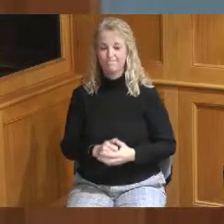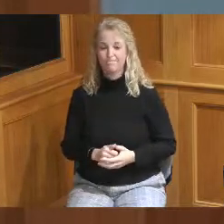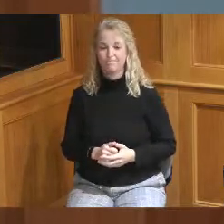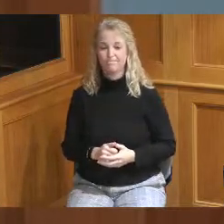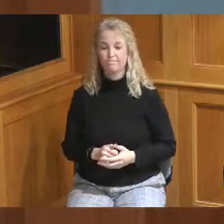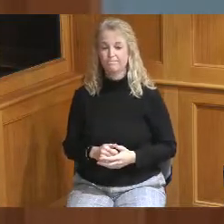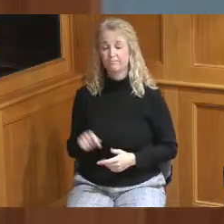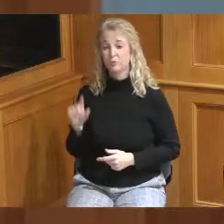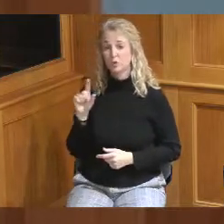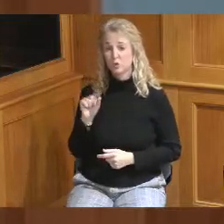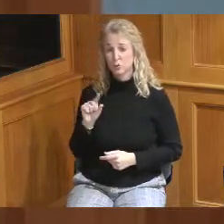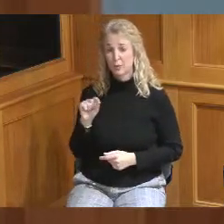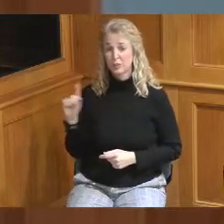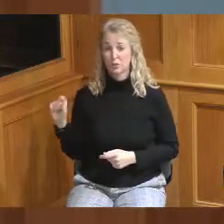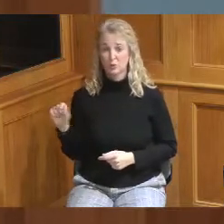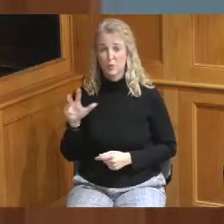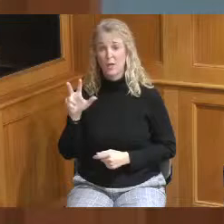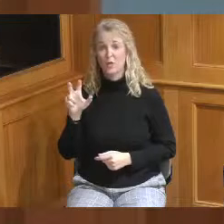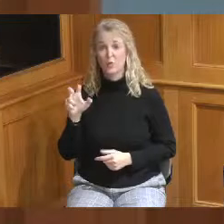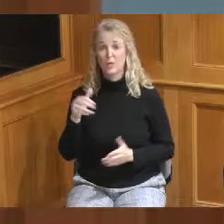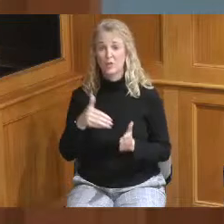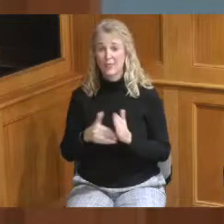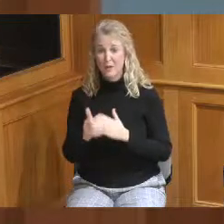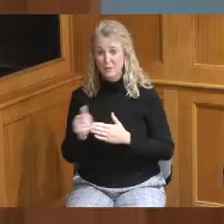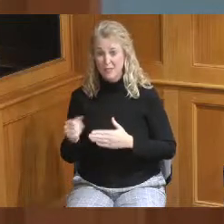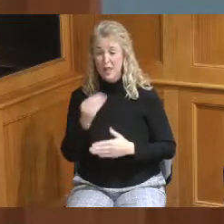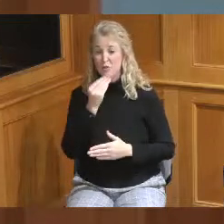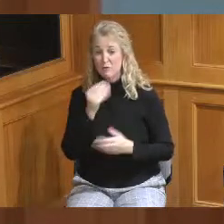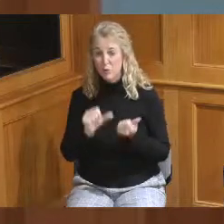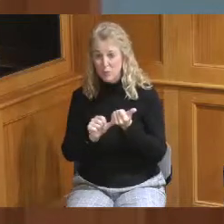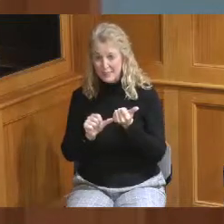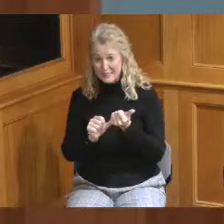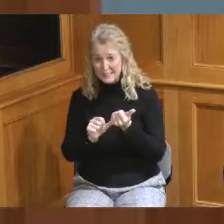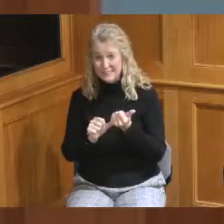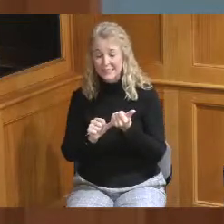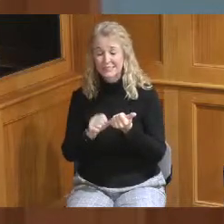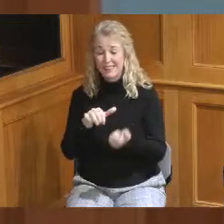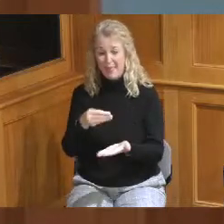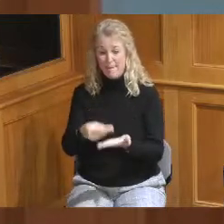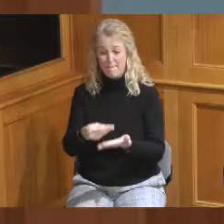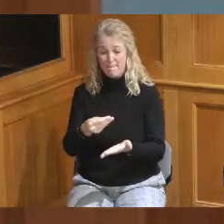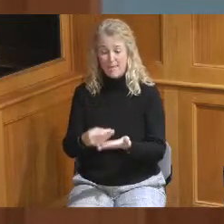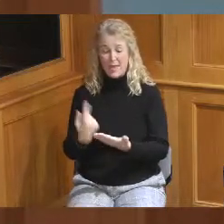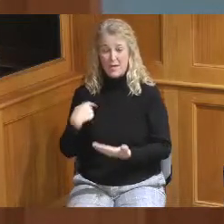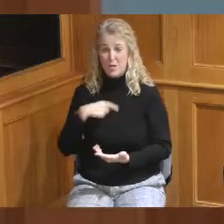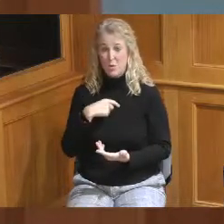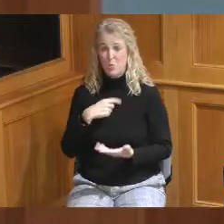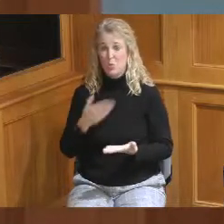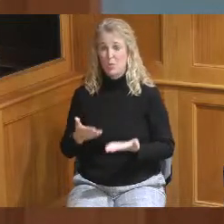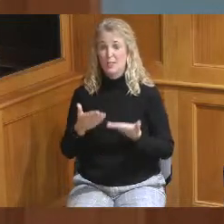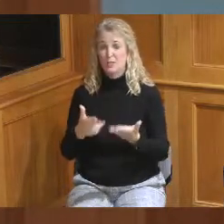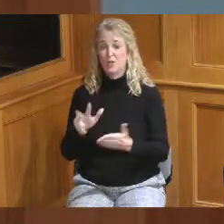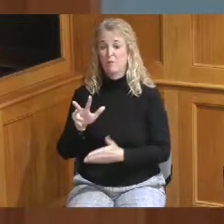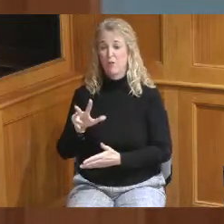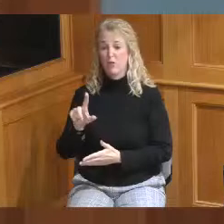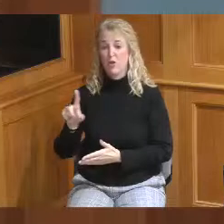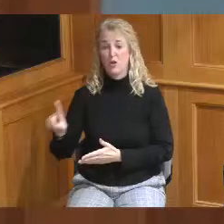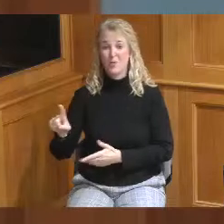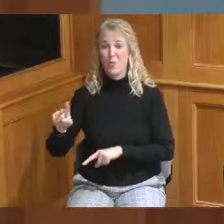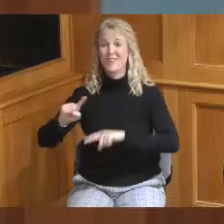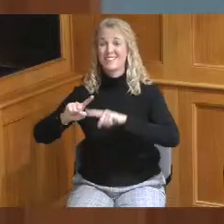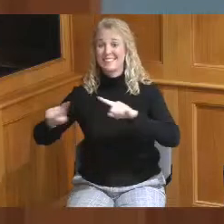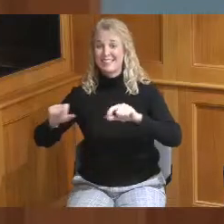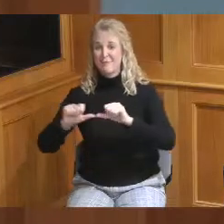In 2020, we received $300,000 for food assistance. With that, we were able to serve 31 Hamilton County partner